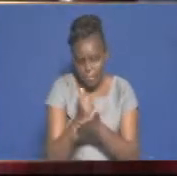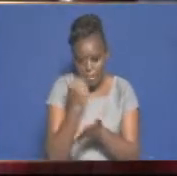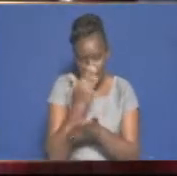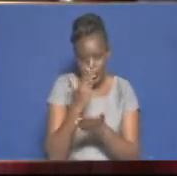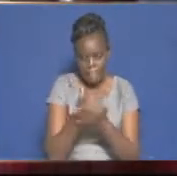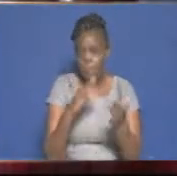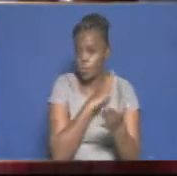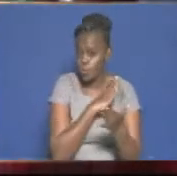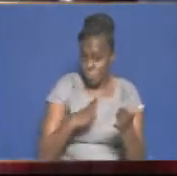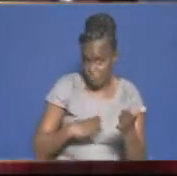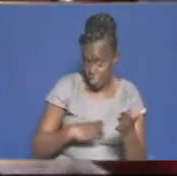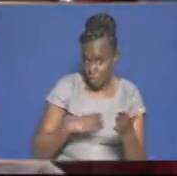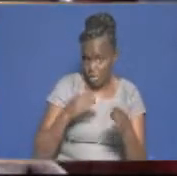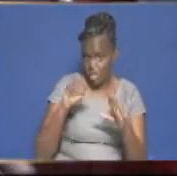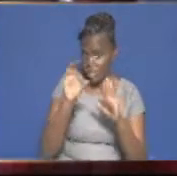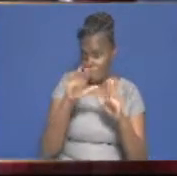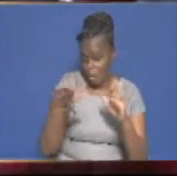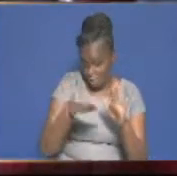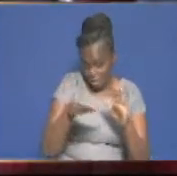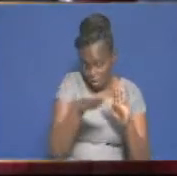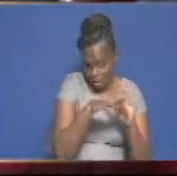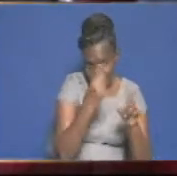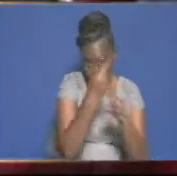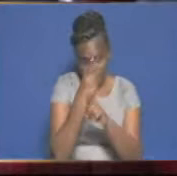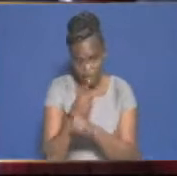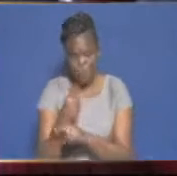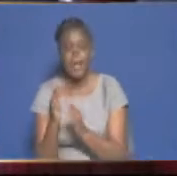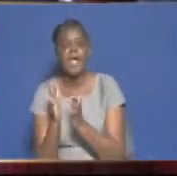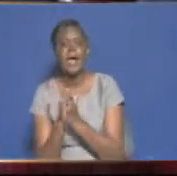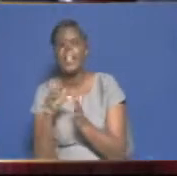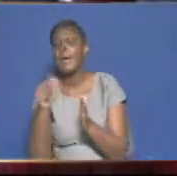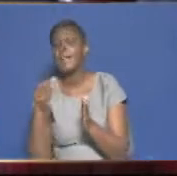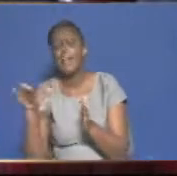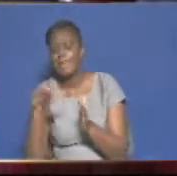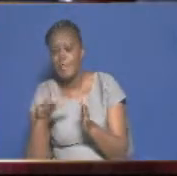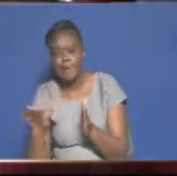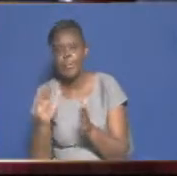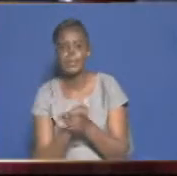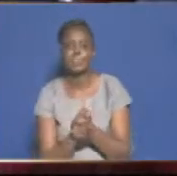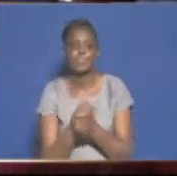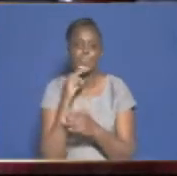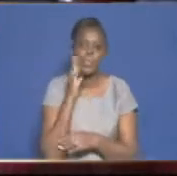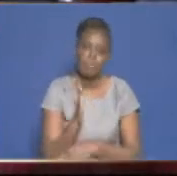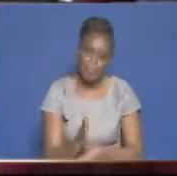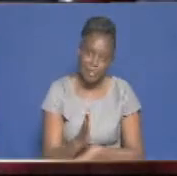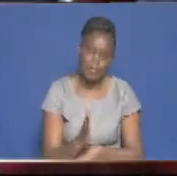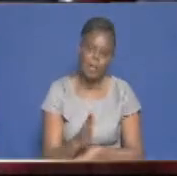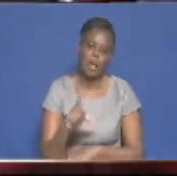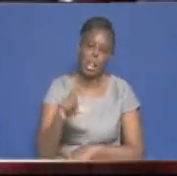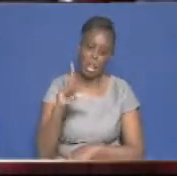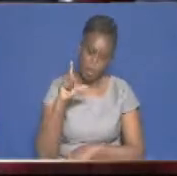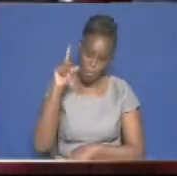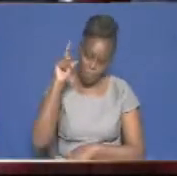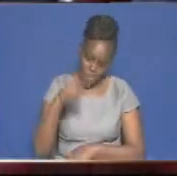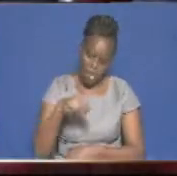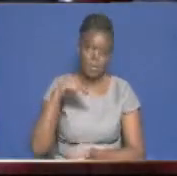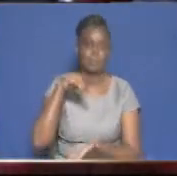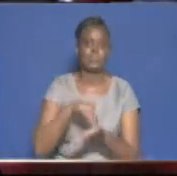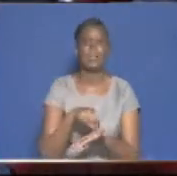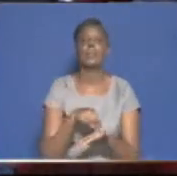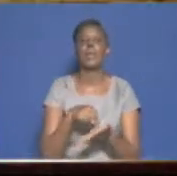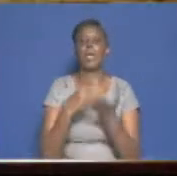committees in the constituencies and other places. Mr. Speaker, this law must stand.